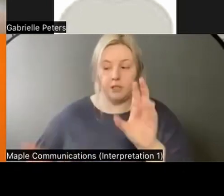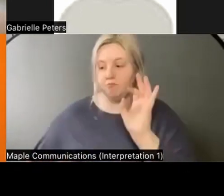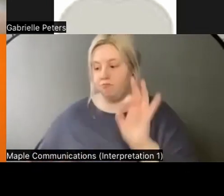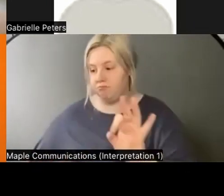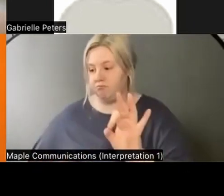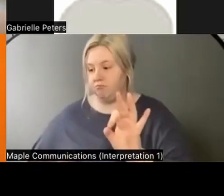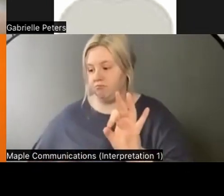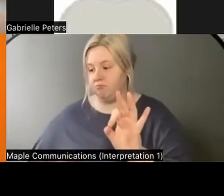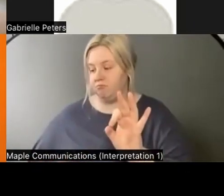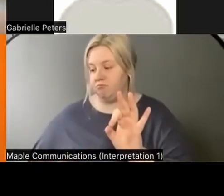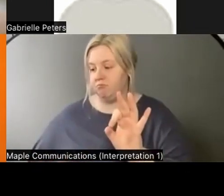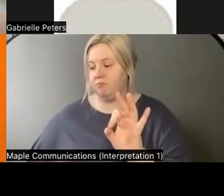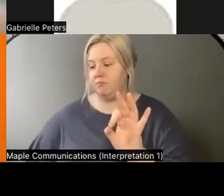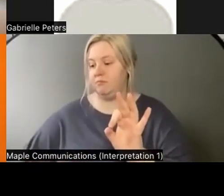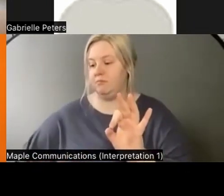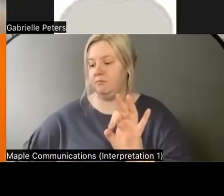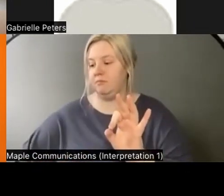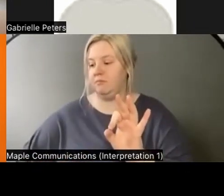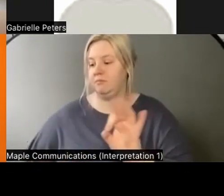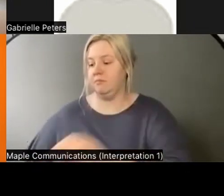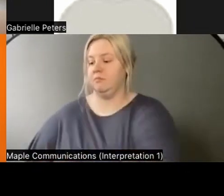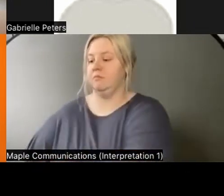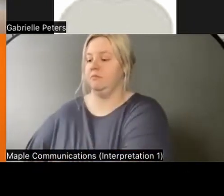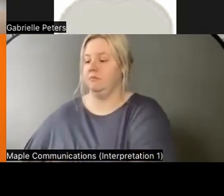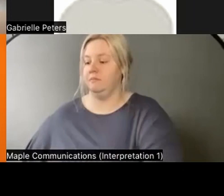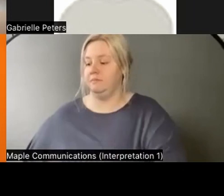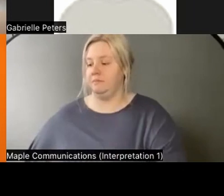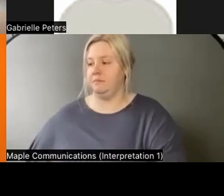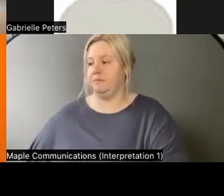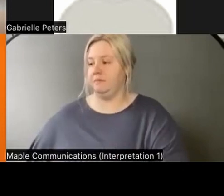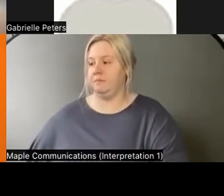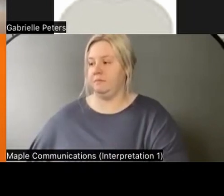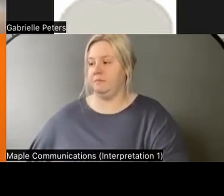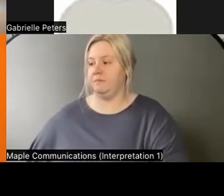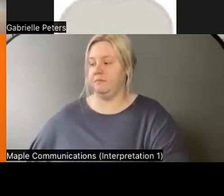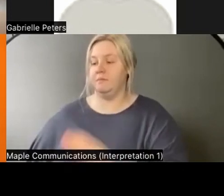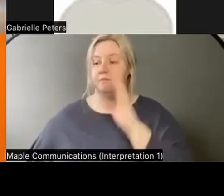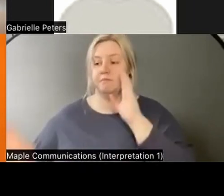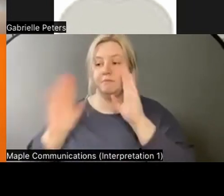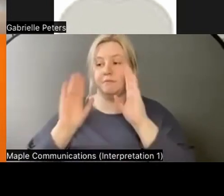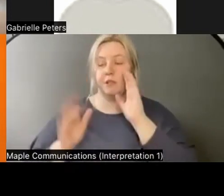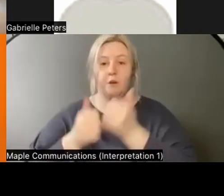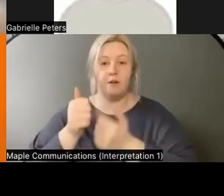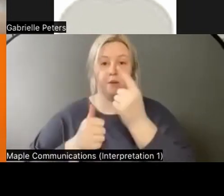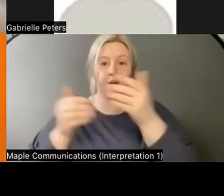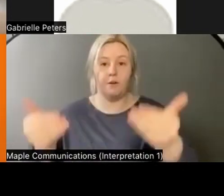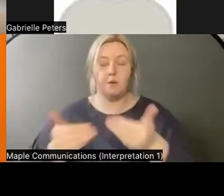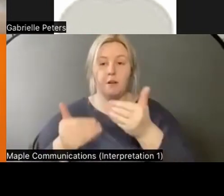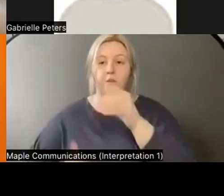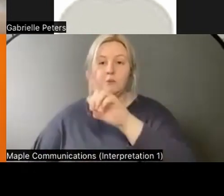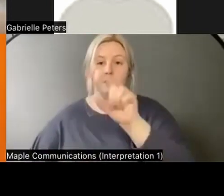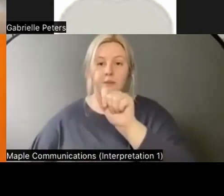right. Welcome everyone to the Disability Filibuster. This